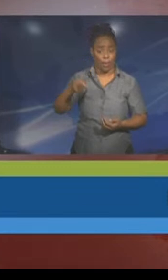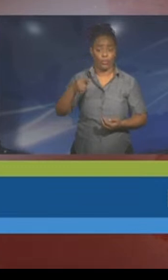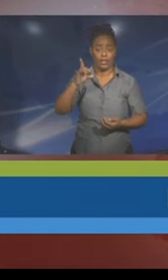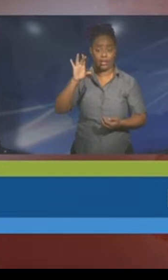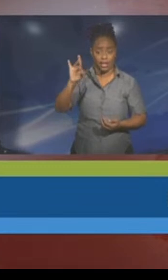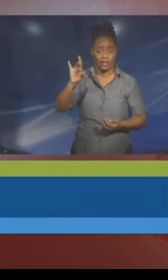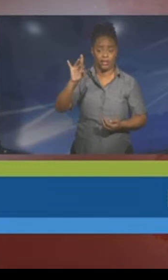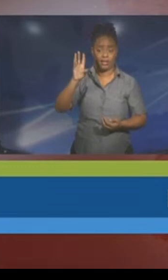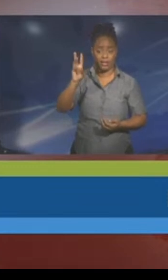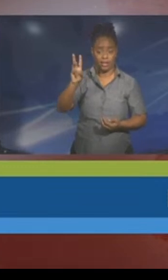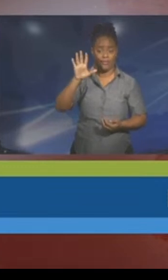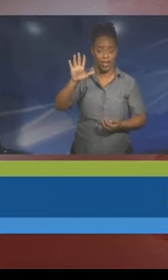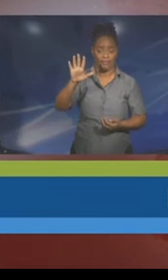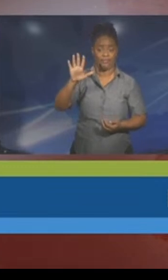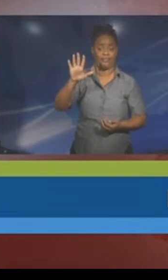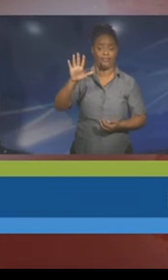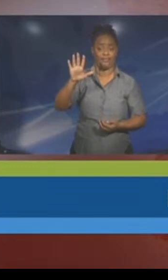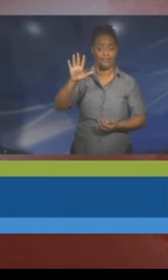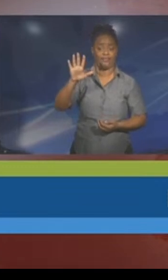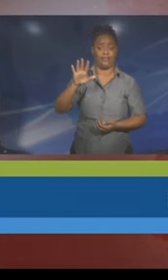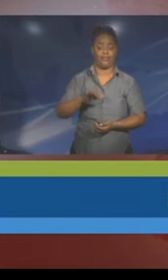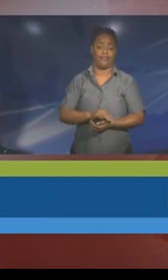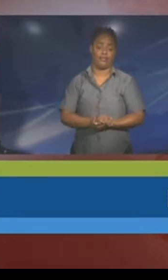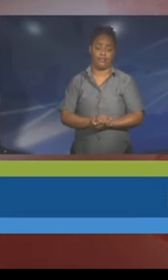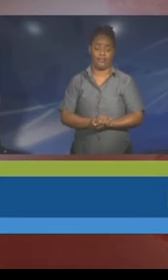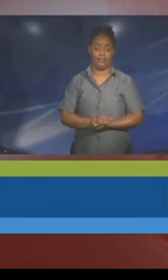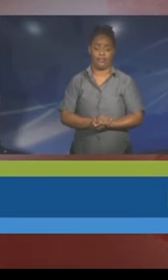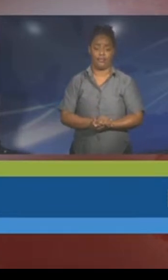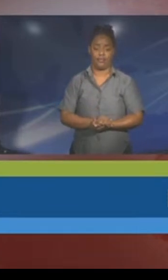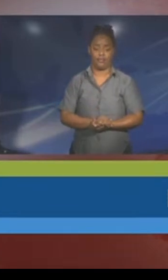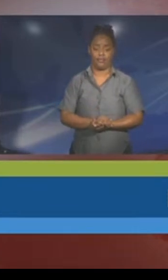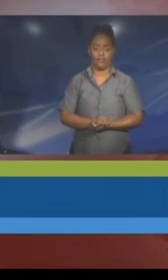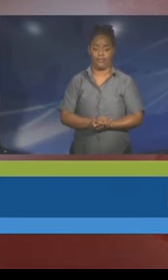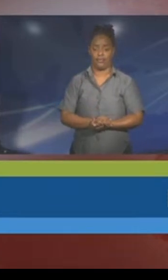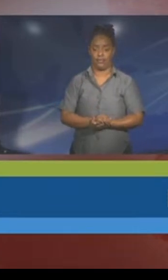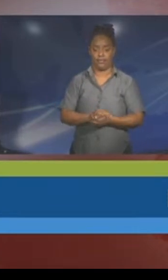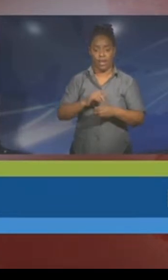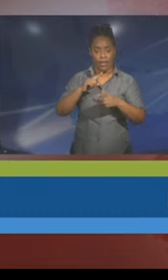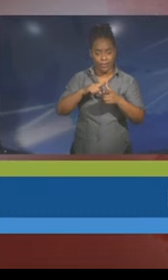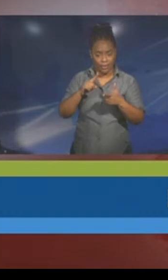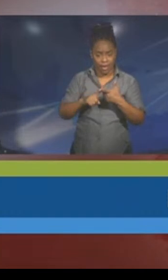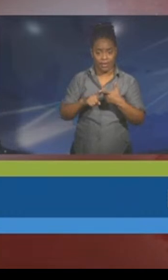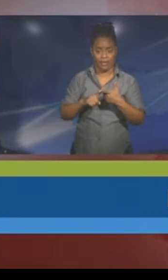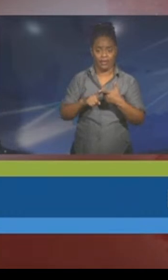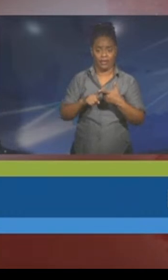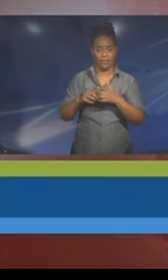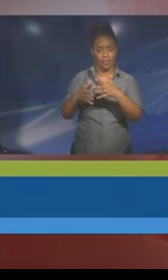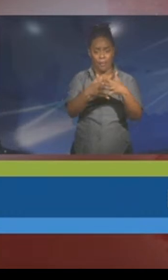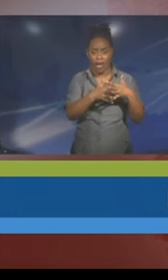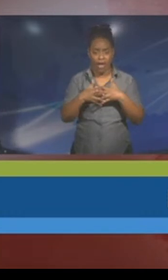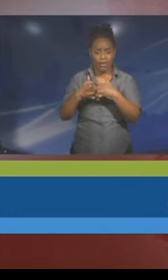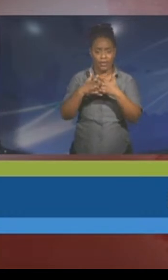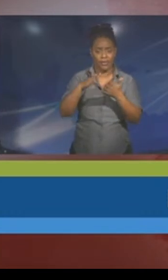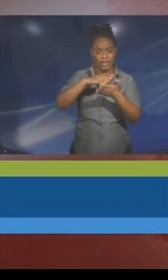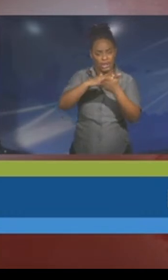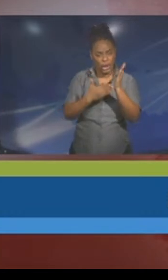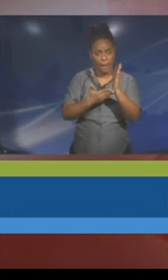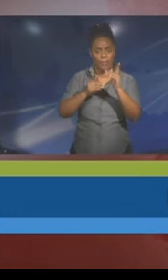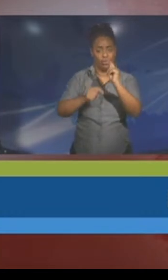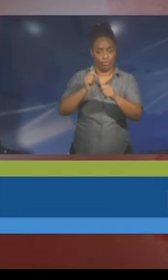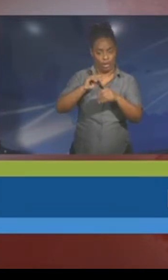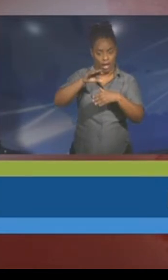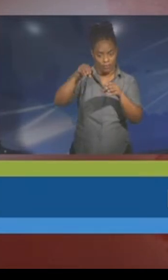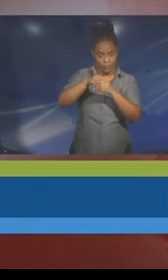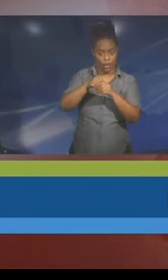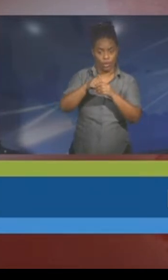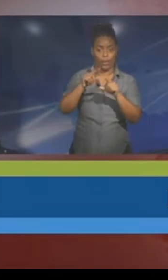11,865 of the 16,000 cases are from that region, followed by the region of the Americas, which Trinidad and Tobago is a part, but the